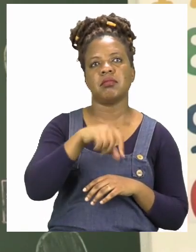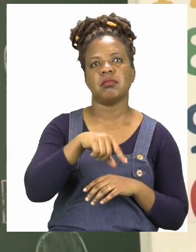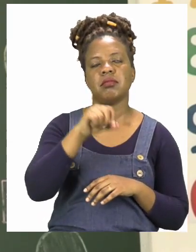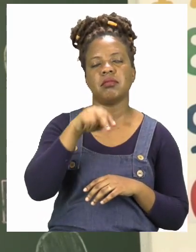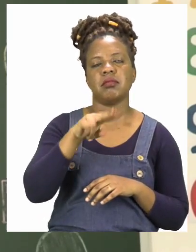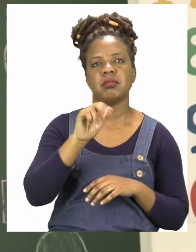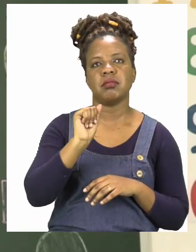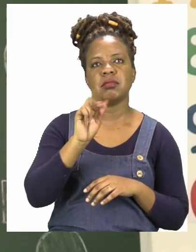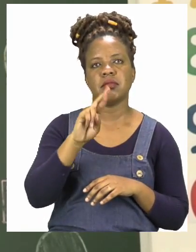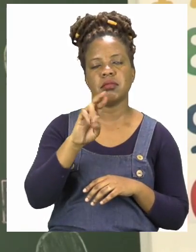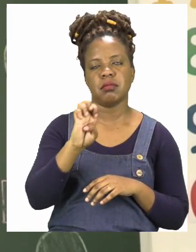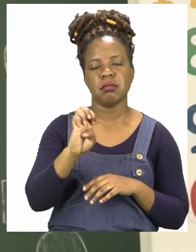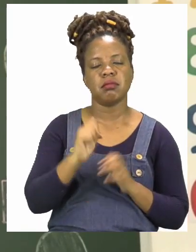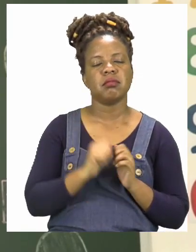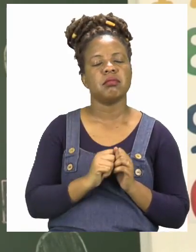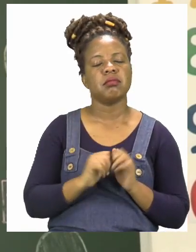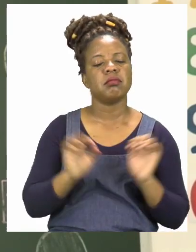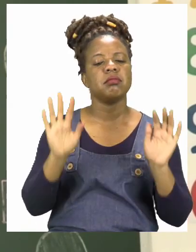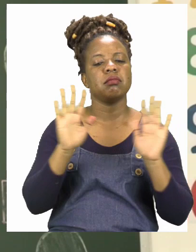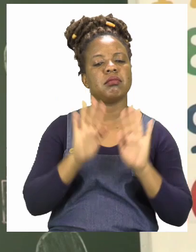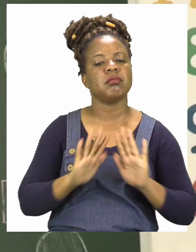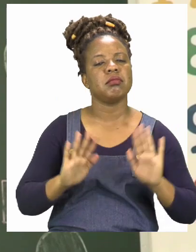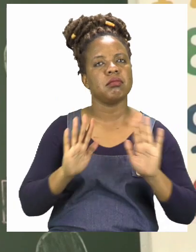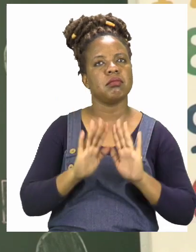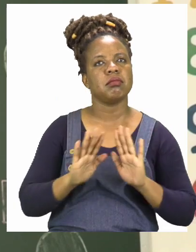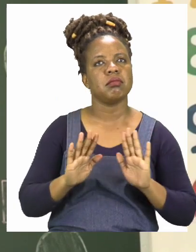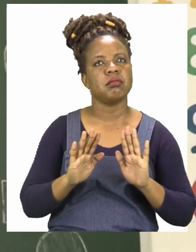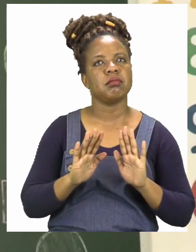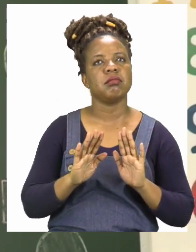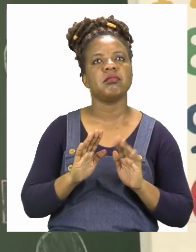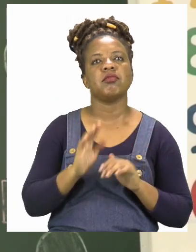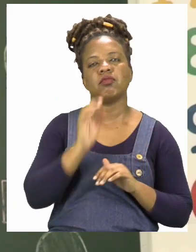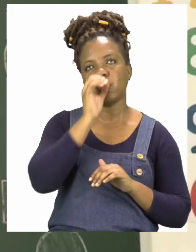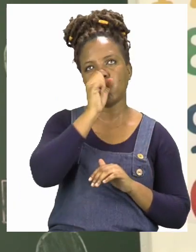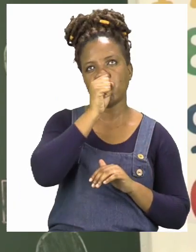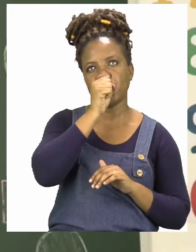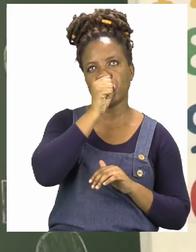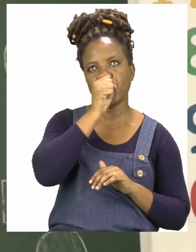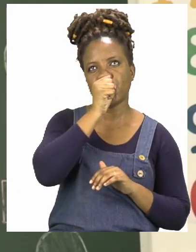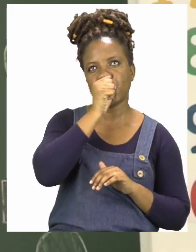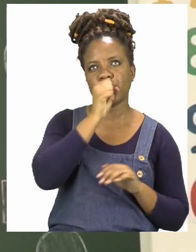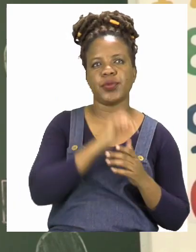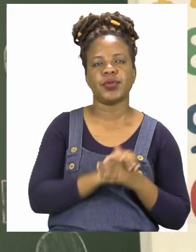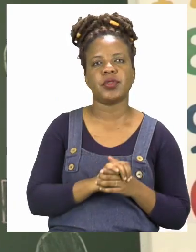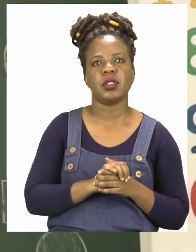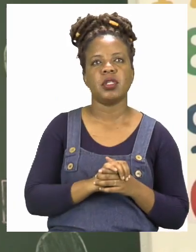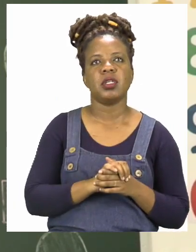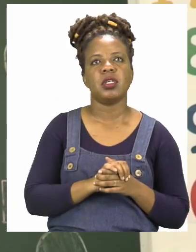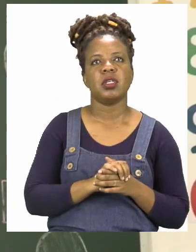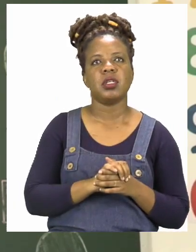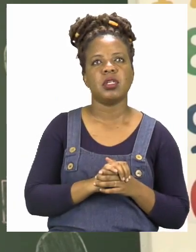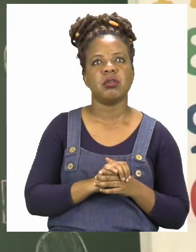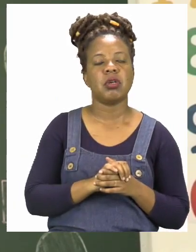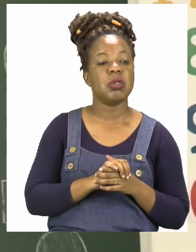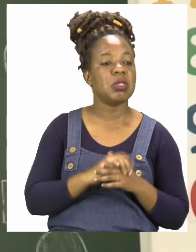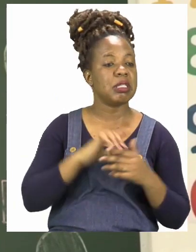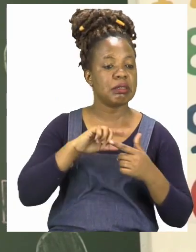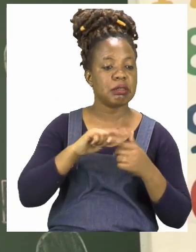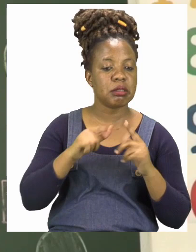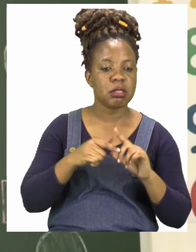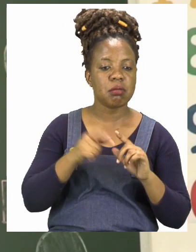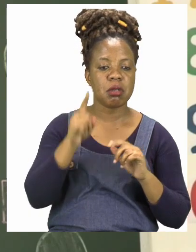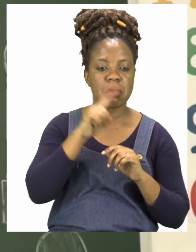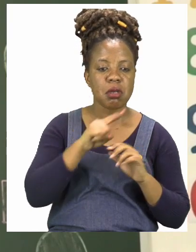square. Now all your squares need to be orange. So make sure that you count all your shapes and count